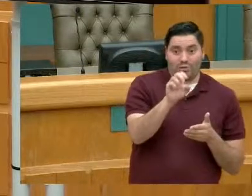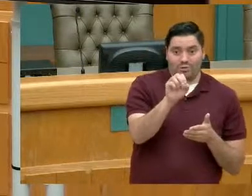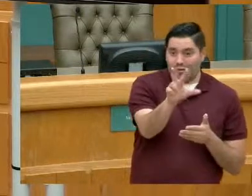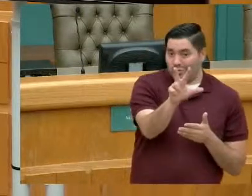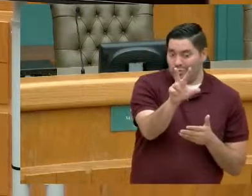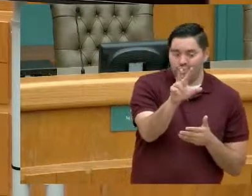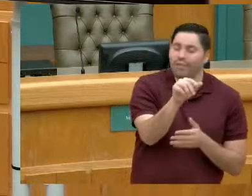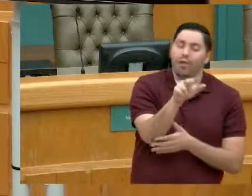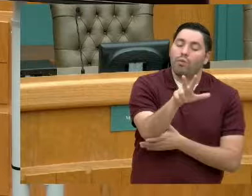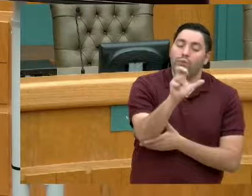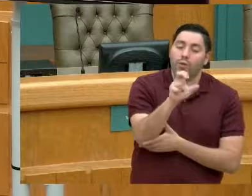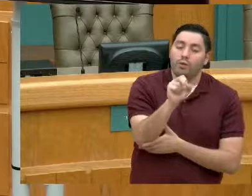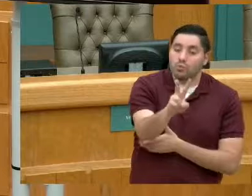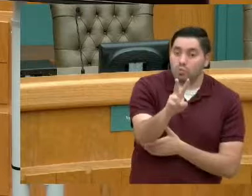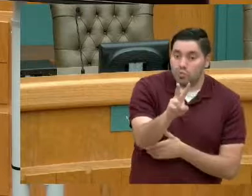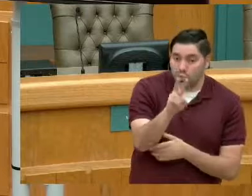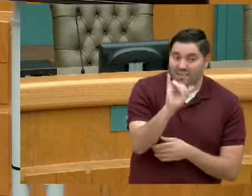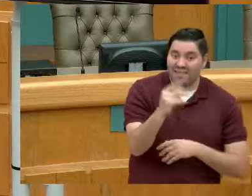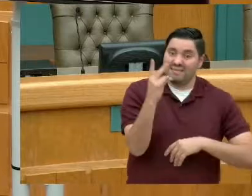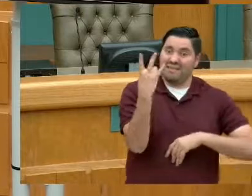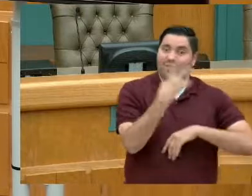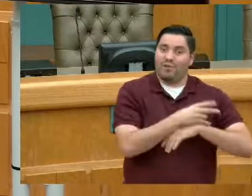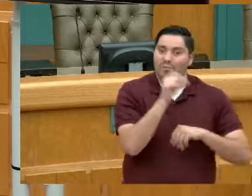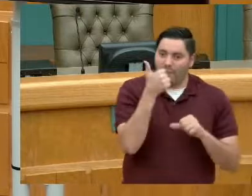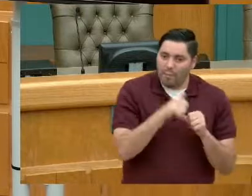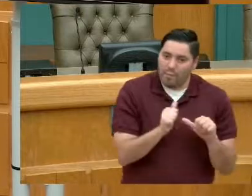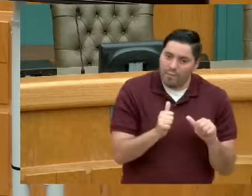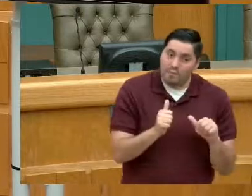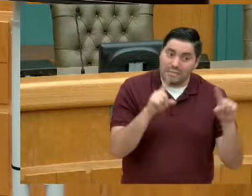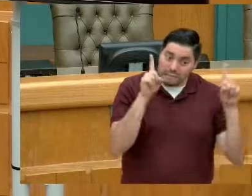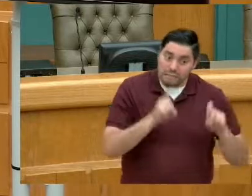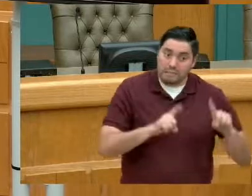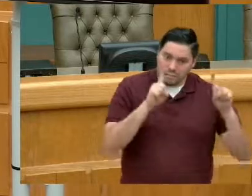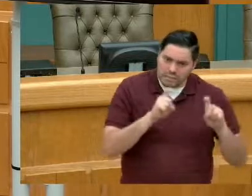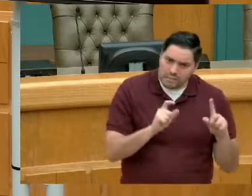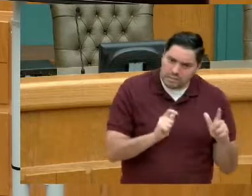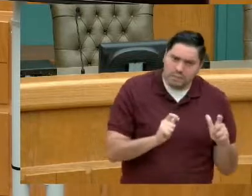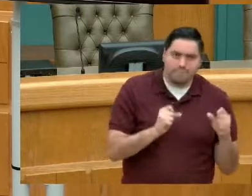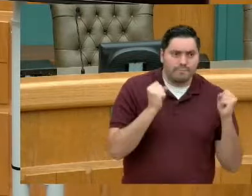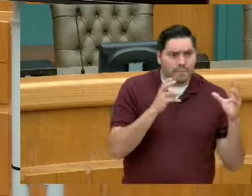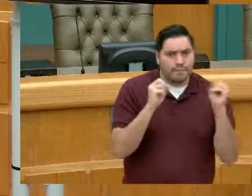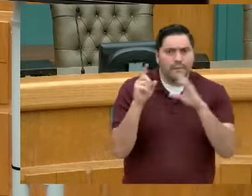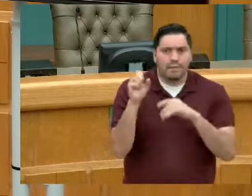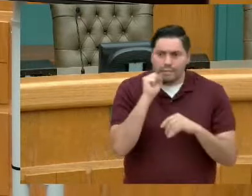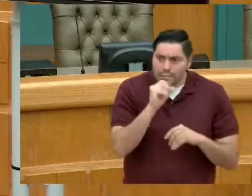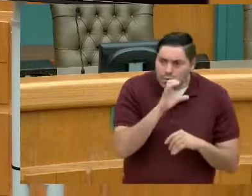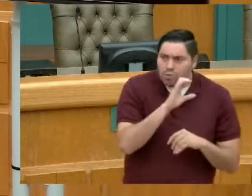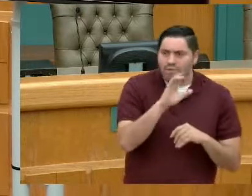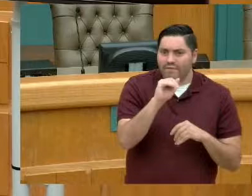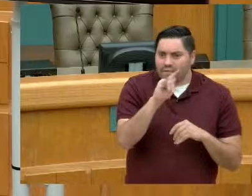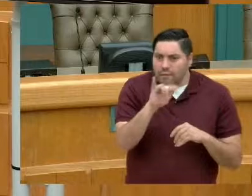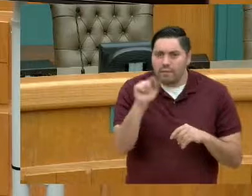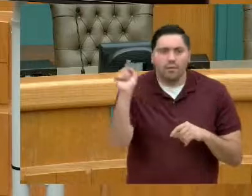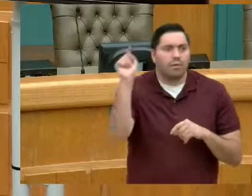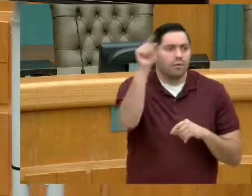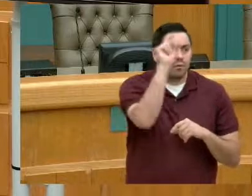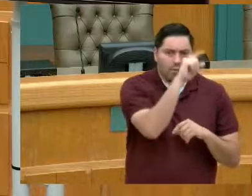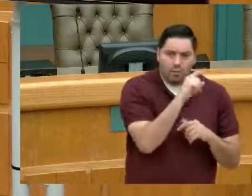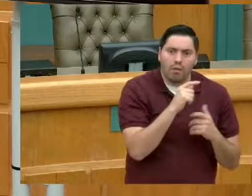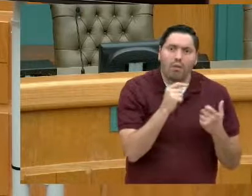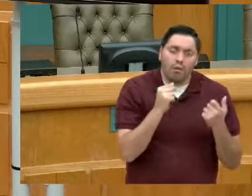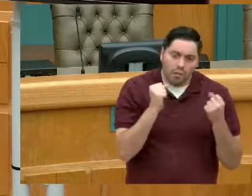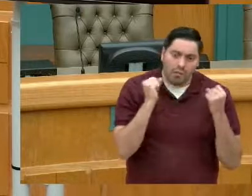7-day daily average, right? And that was because of those big testing initiatives in our senior facilities, as well as some of